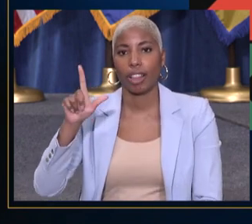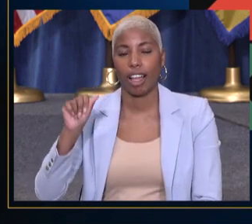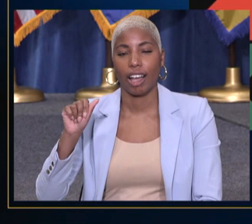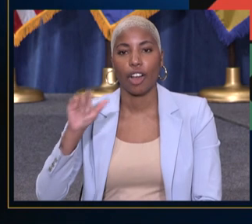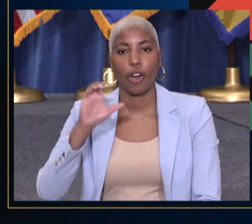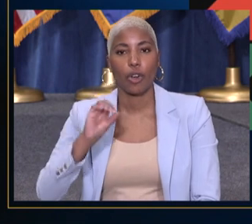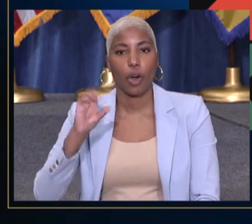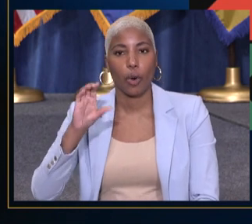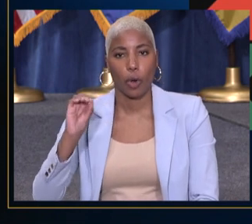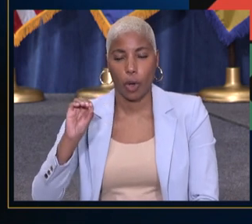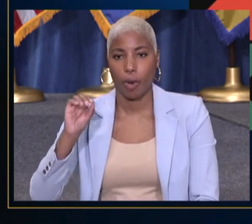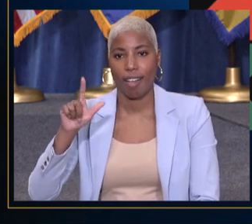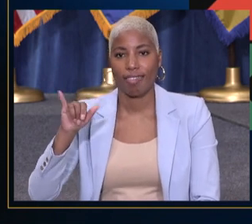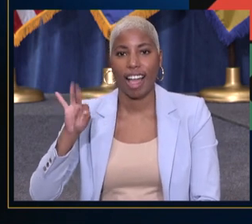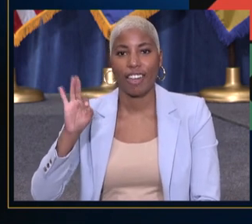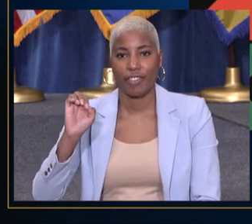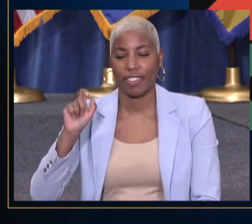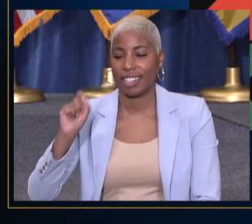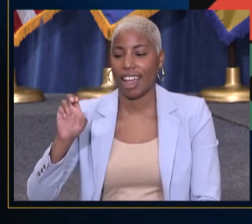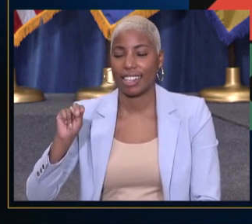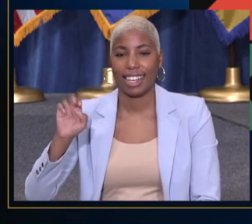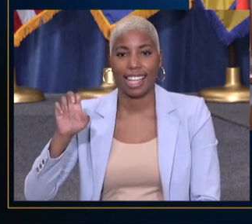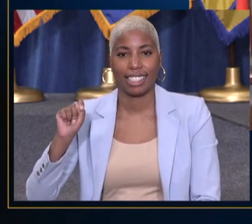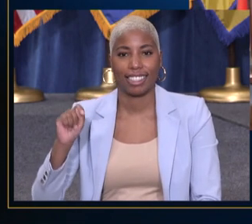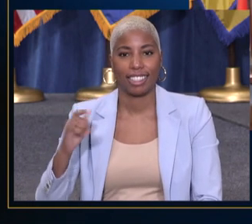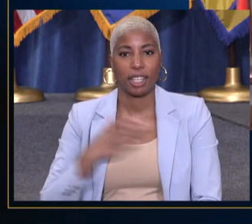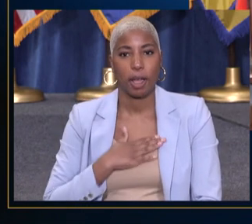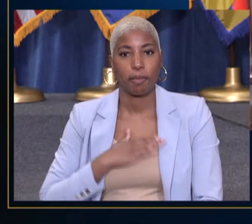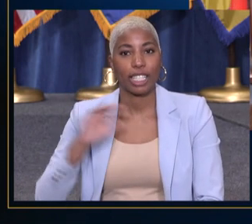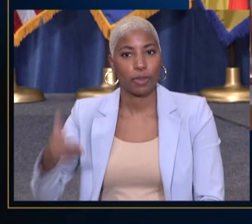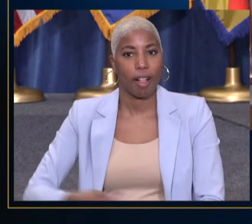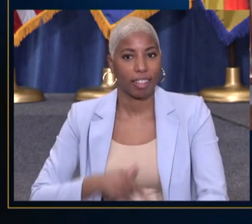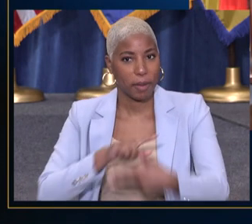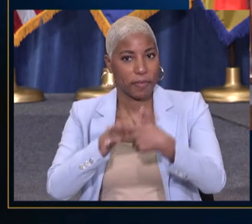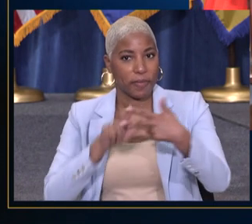CocoLife.Black. Please welcome to the stage our panel.